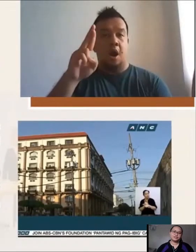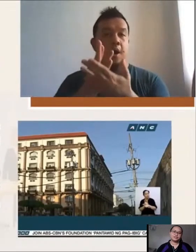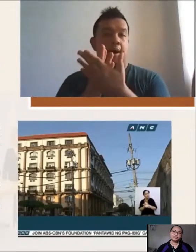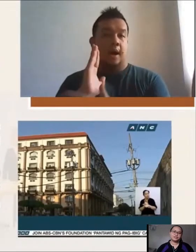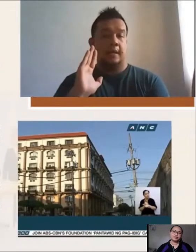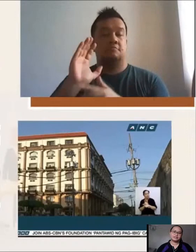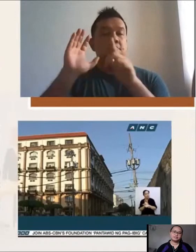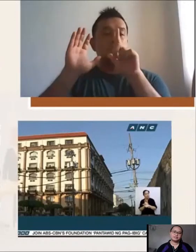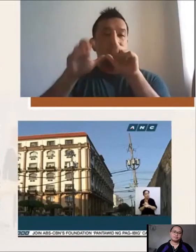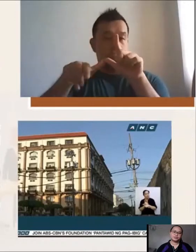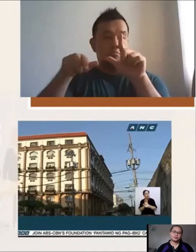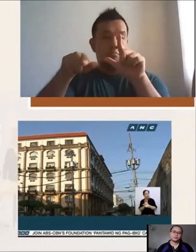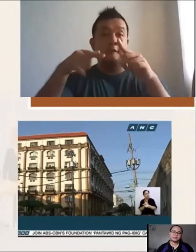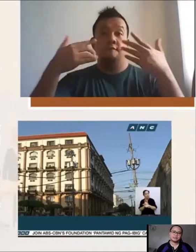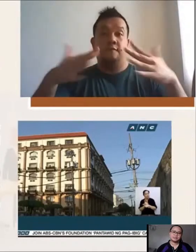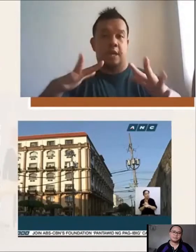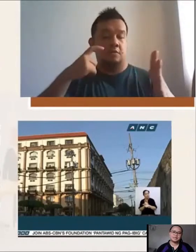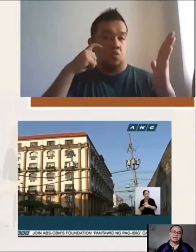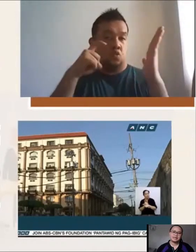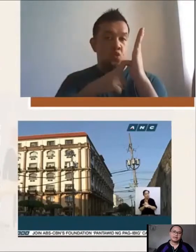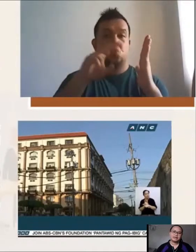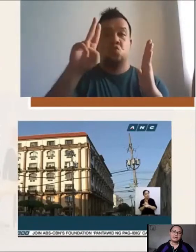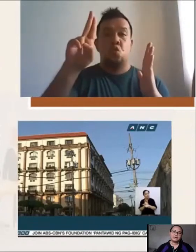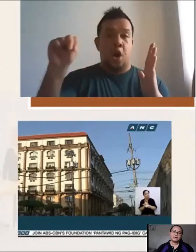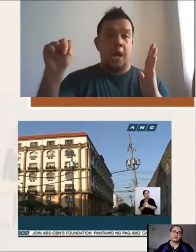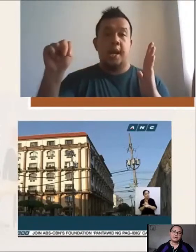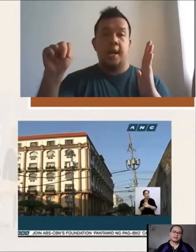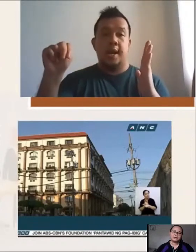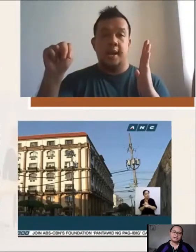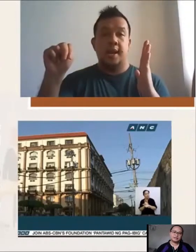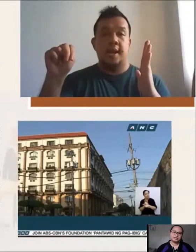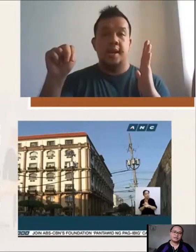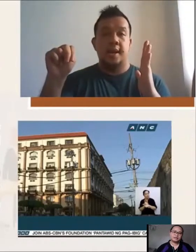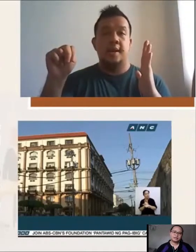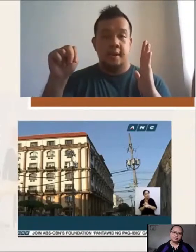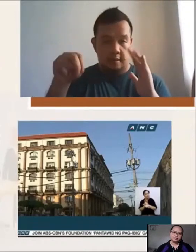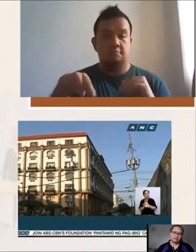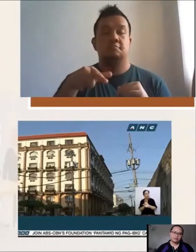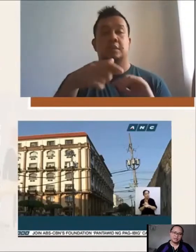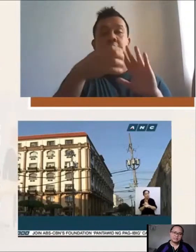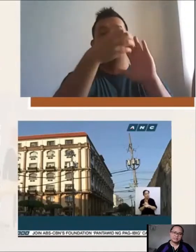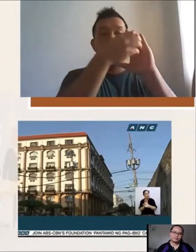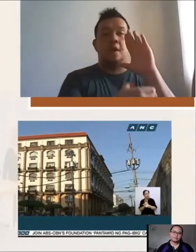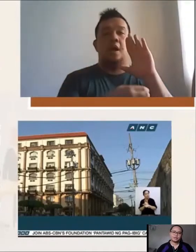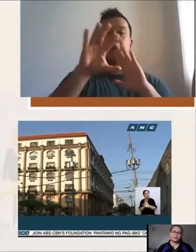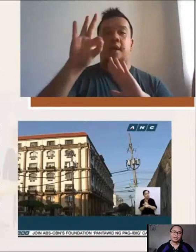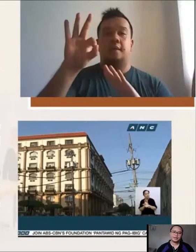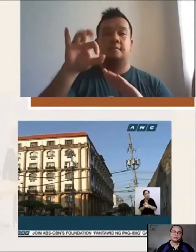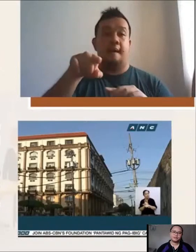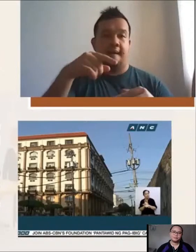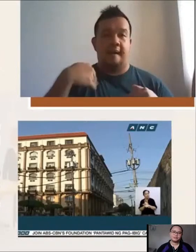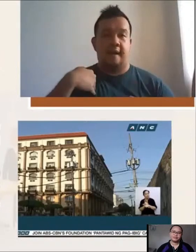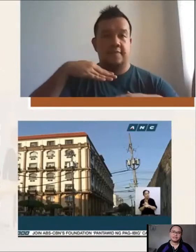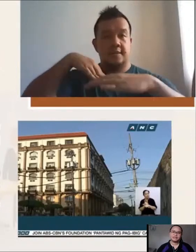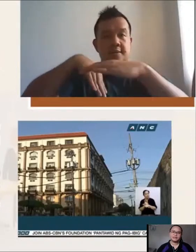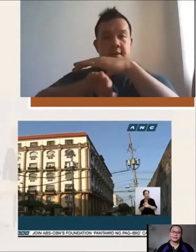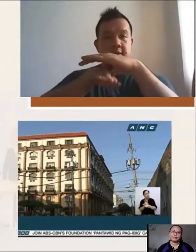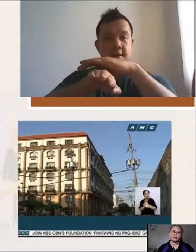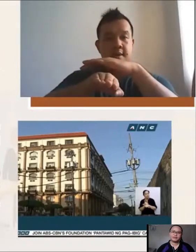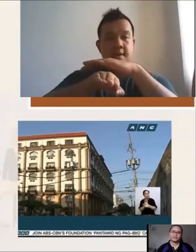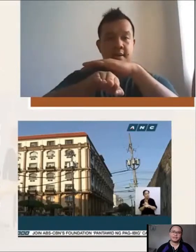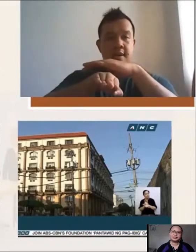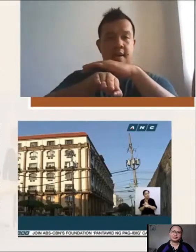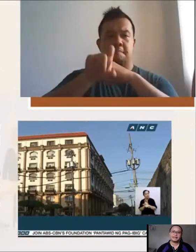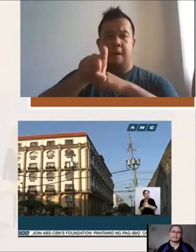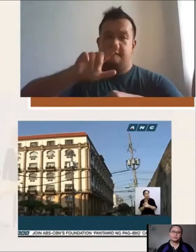This is from the UN. Specifically, we have Article 9, which promotes for accessibility. For example, sa